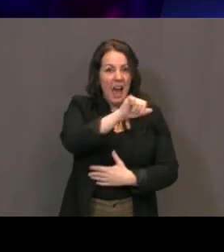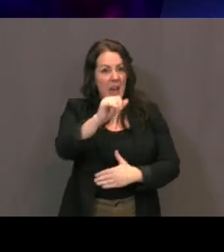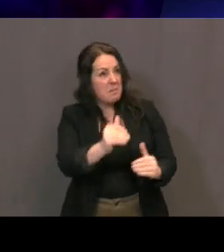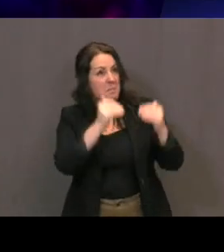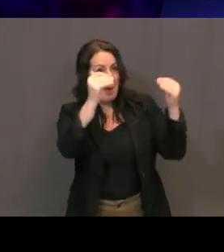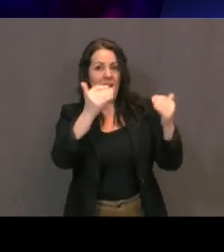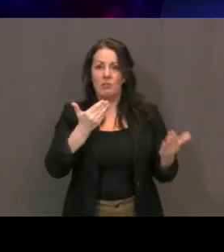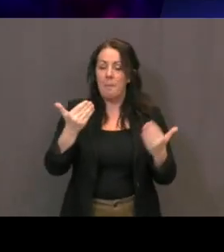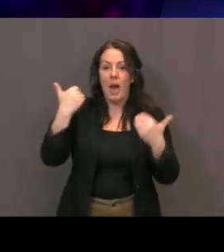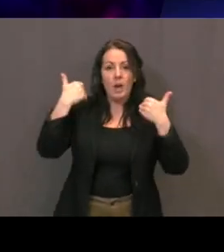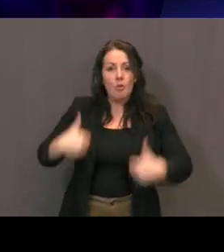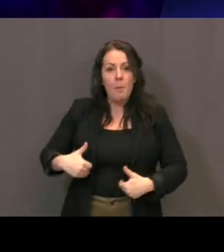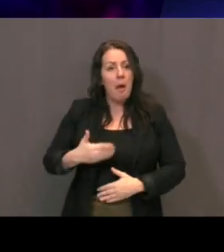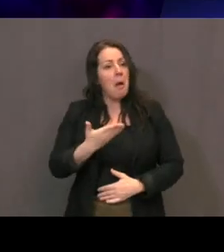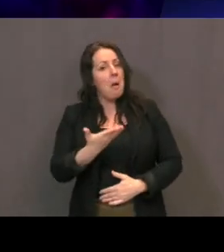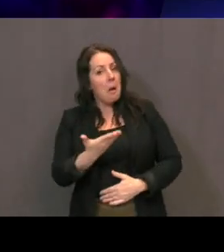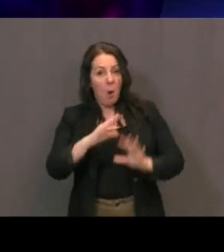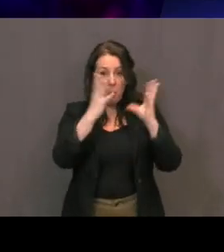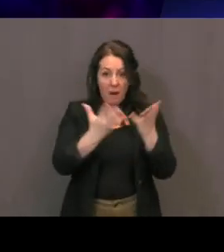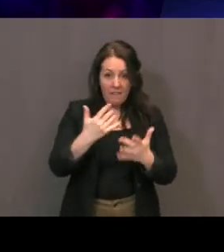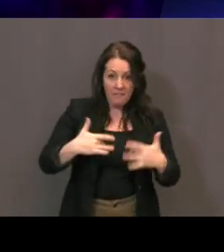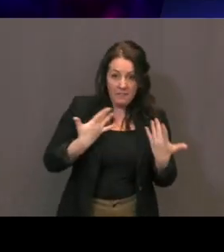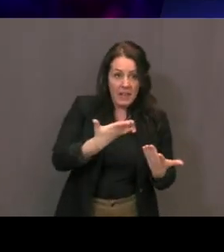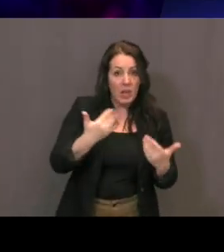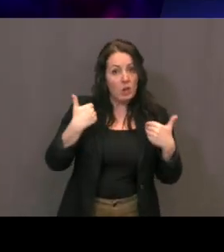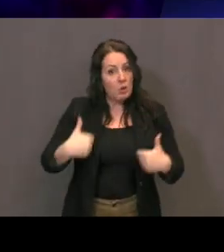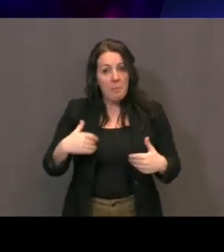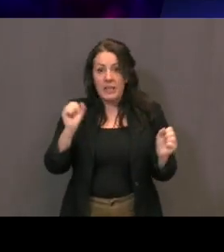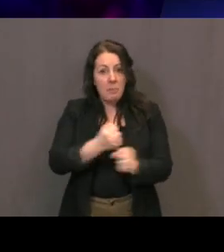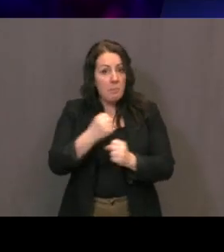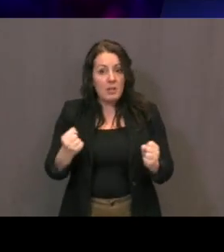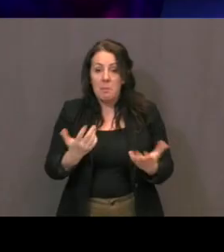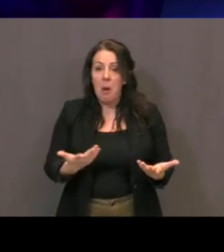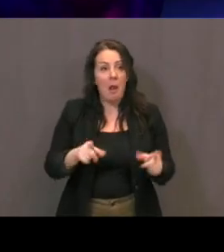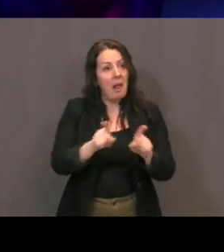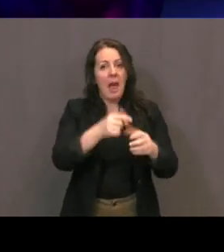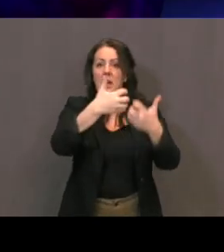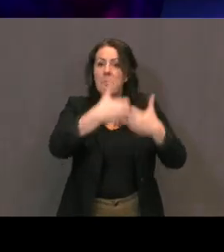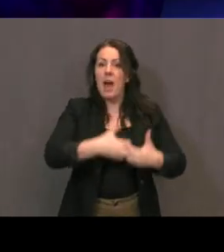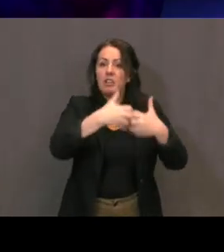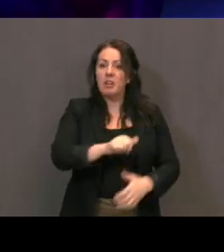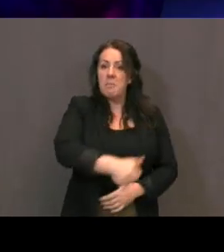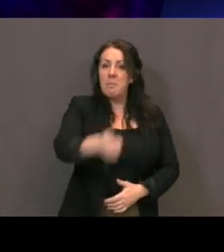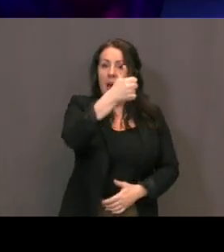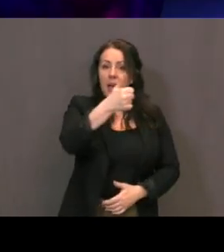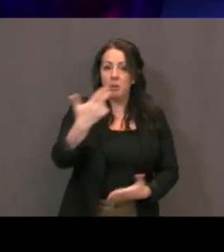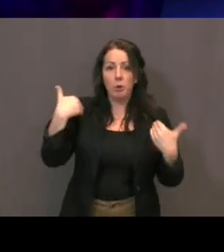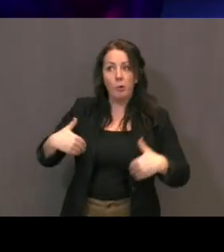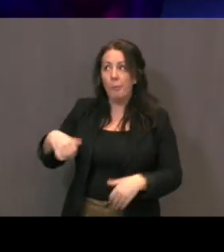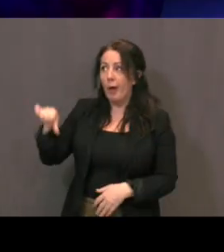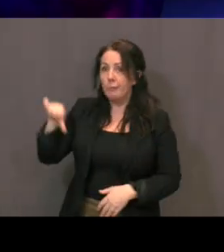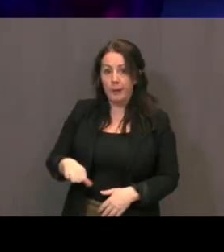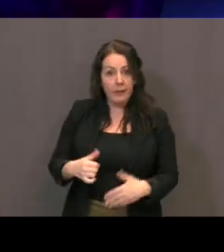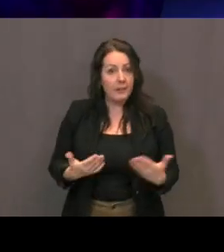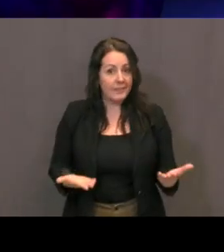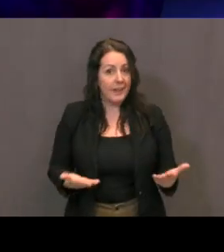And for all the wrong reasons, actually. Market dominance, profits, technological